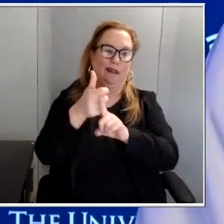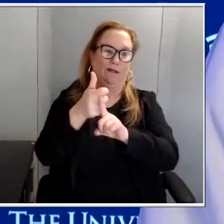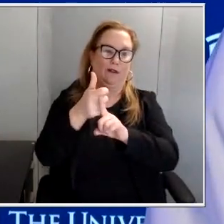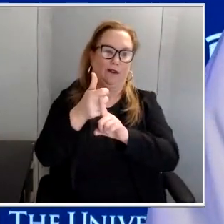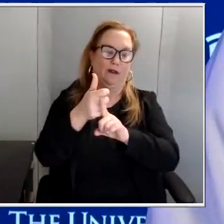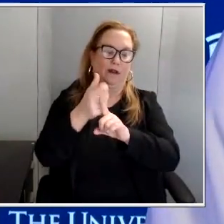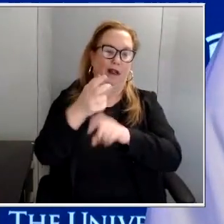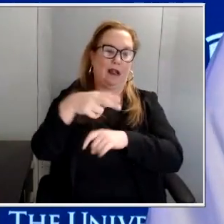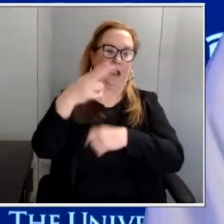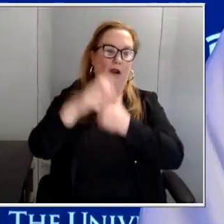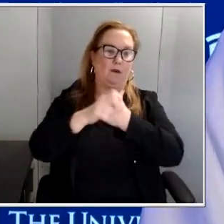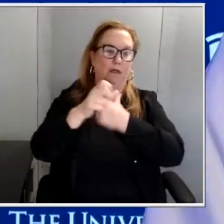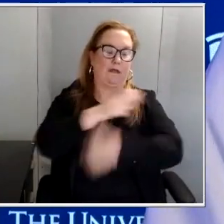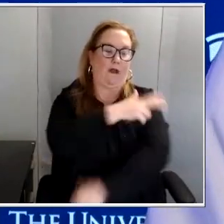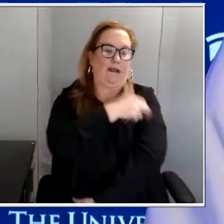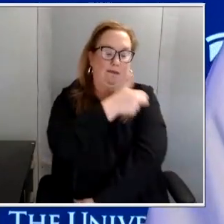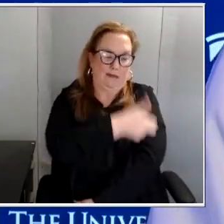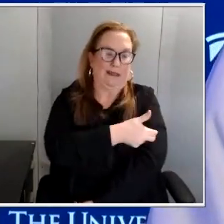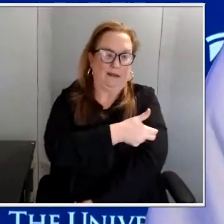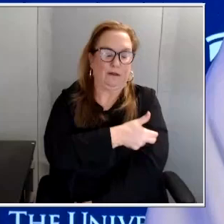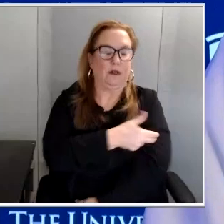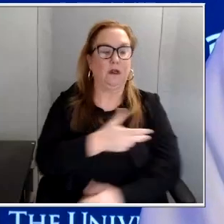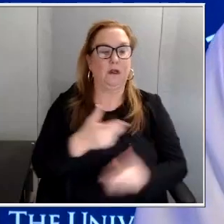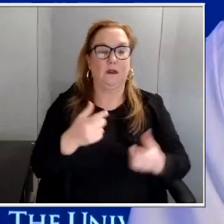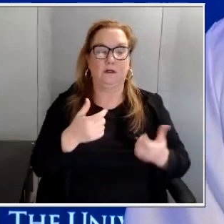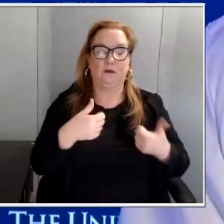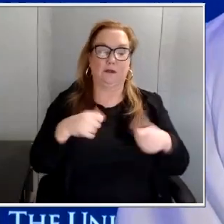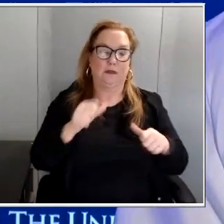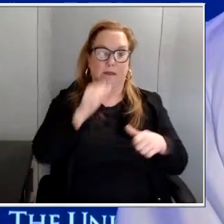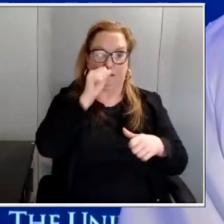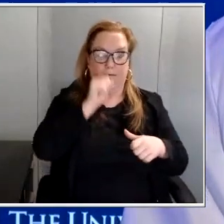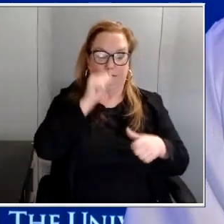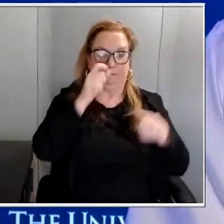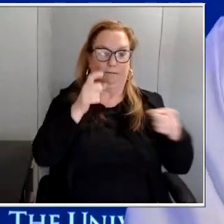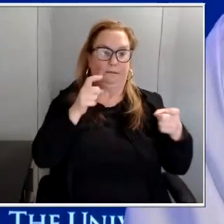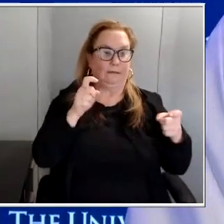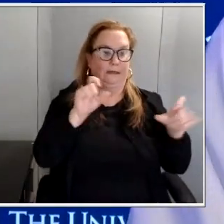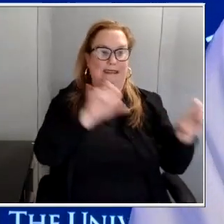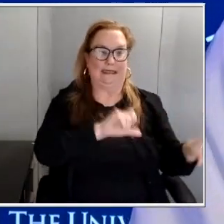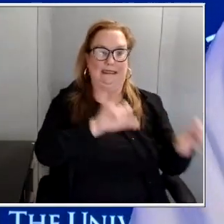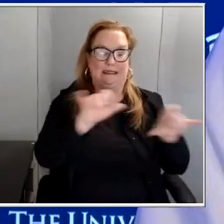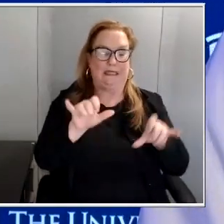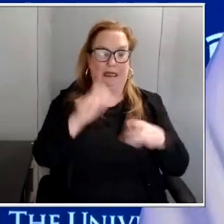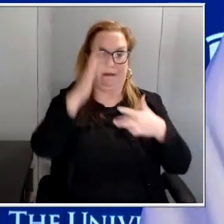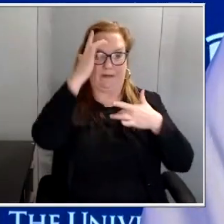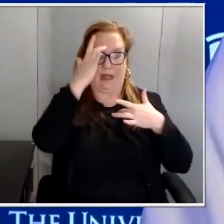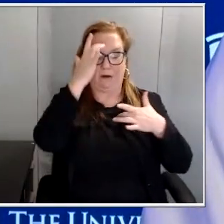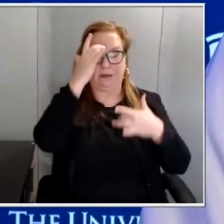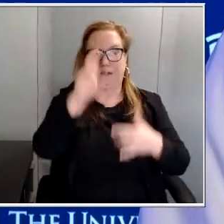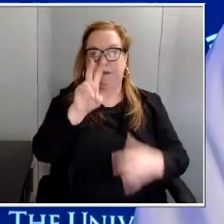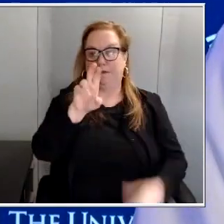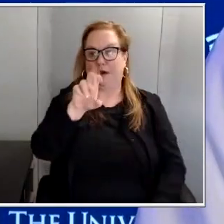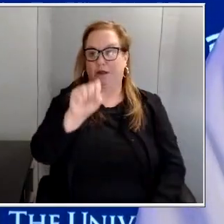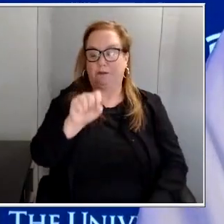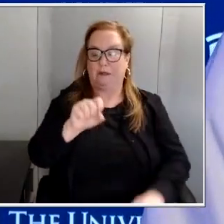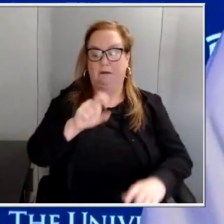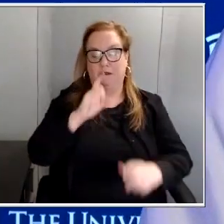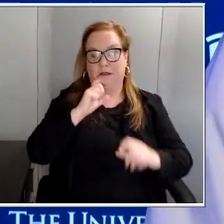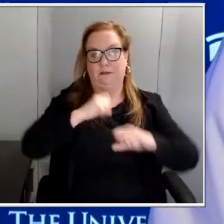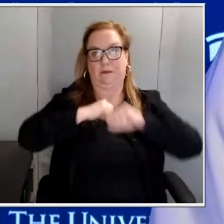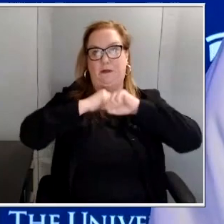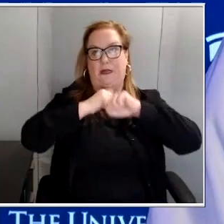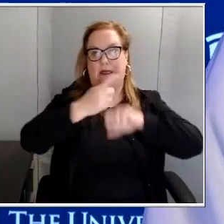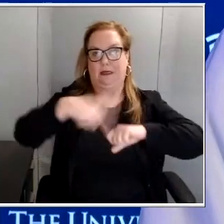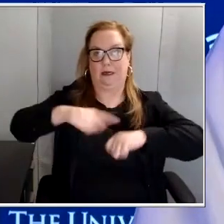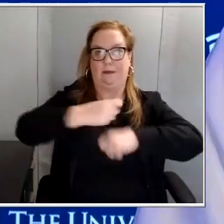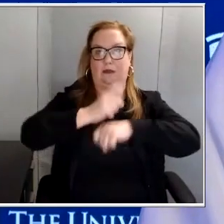higher risk of hospitalization. So we are still dealing with essentially the same virus, but it's really about getting those people protected, making sure they're up to date with